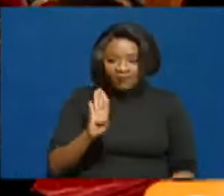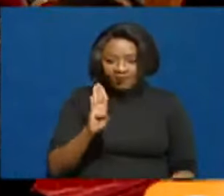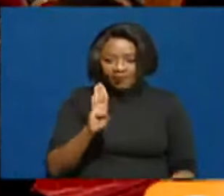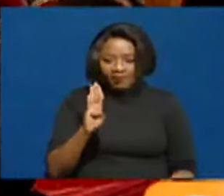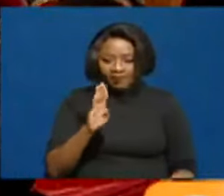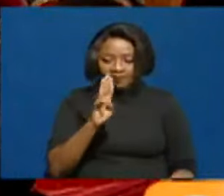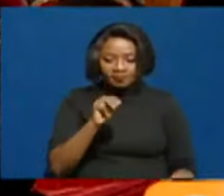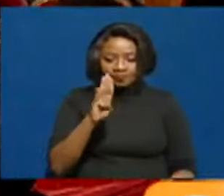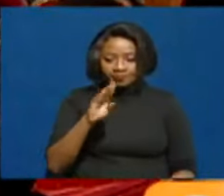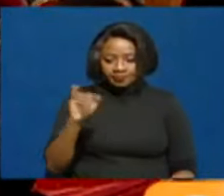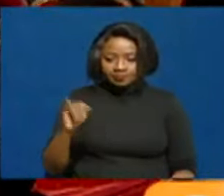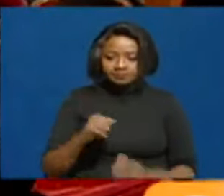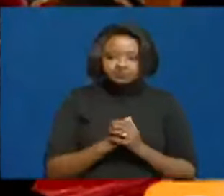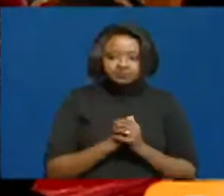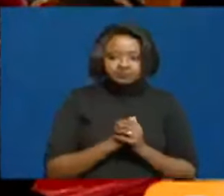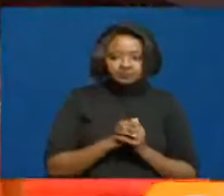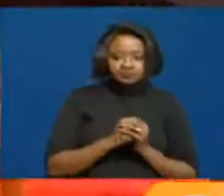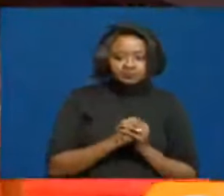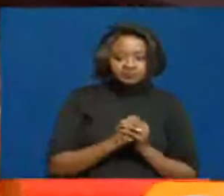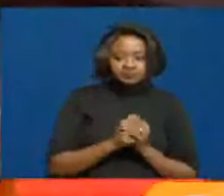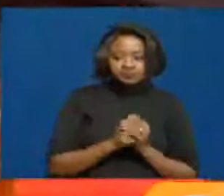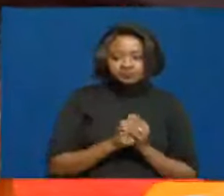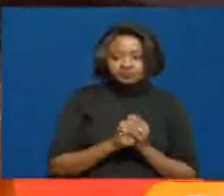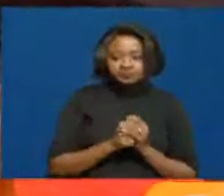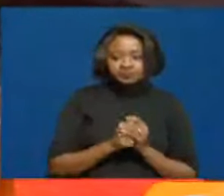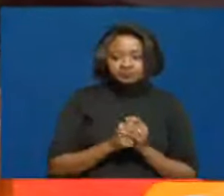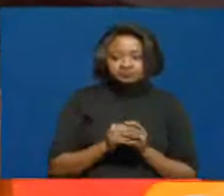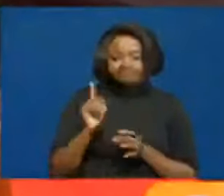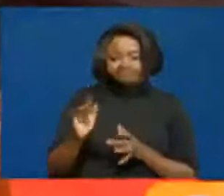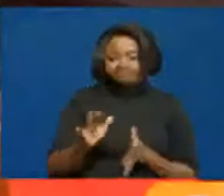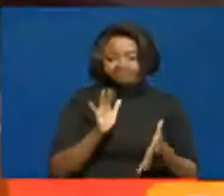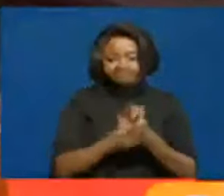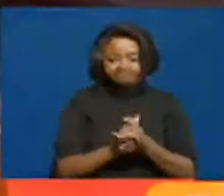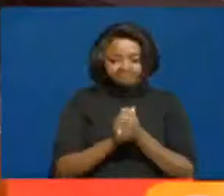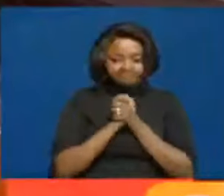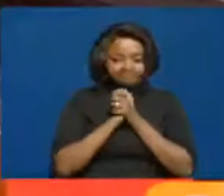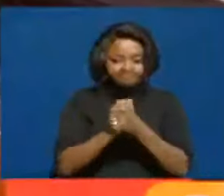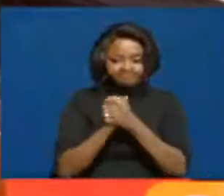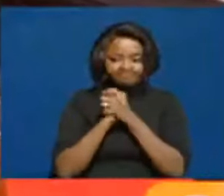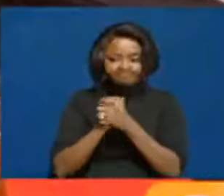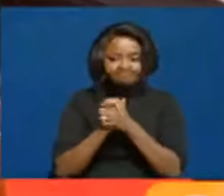say you are all welcome, and he has extended his greetings to you.